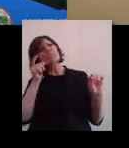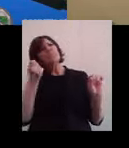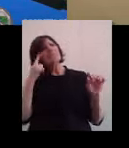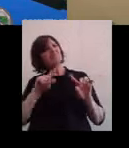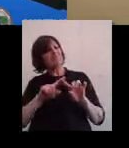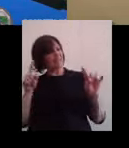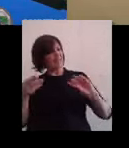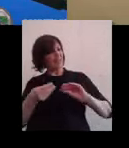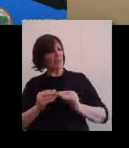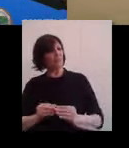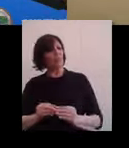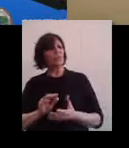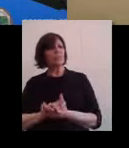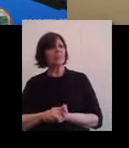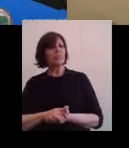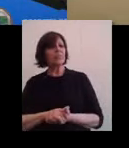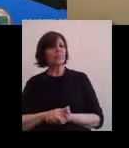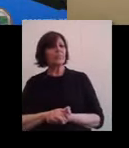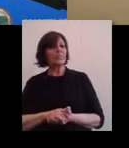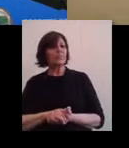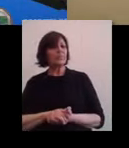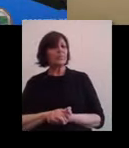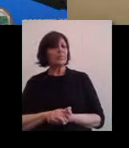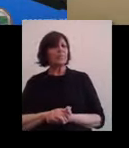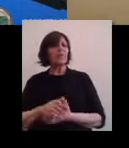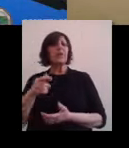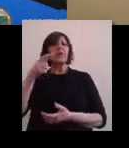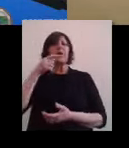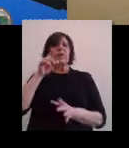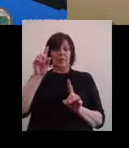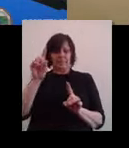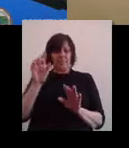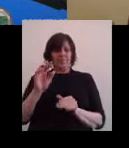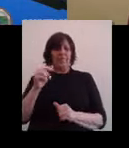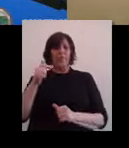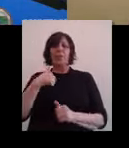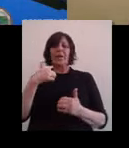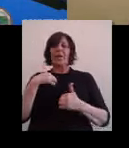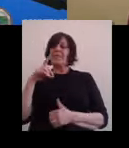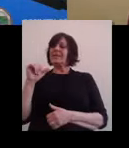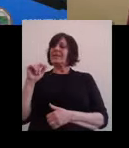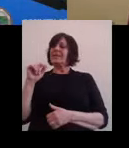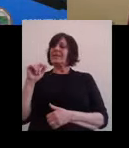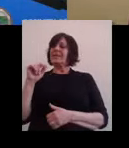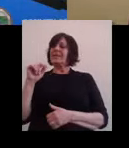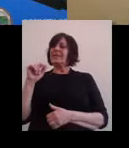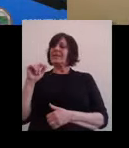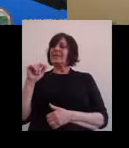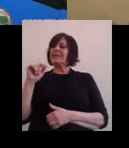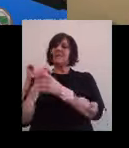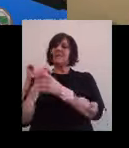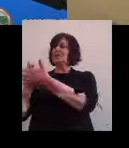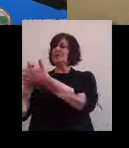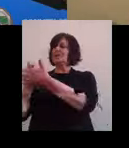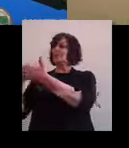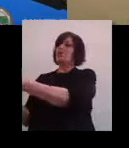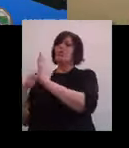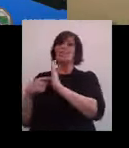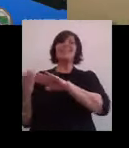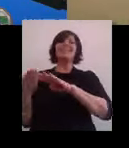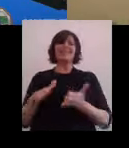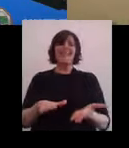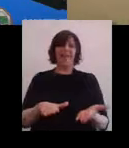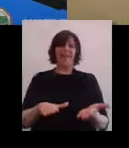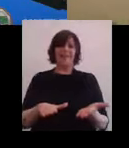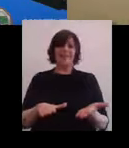here? We believe well, first off, we have data from New York State that shows deaths at a number of nursing homes, just not 3 nursing homes.